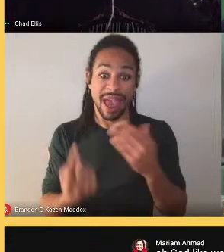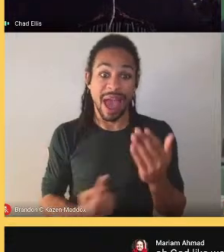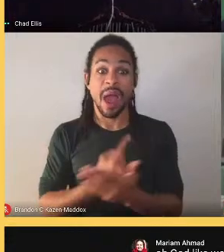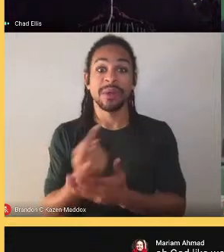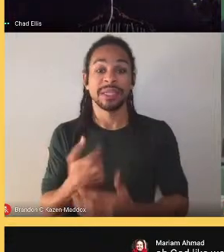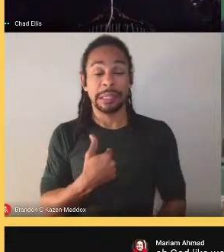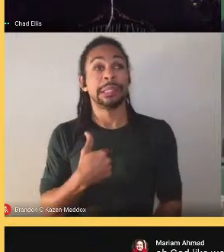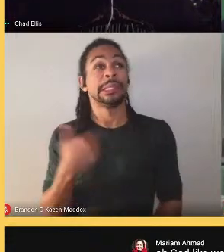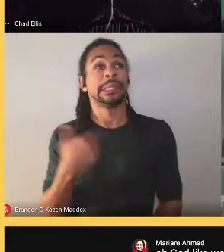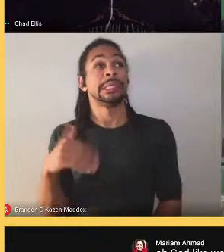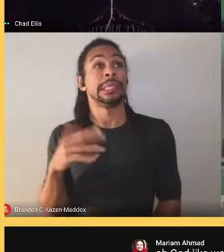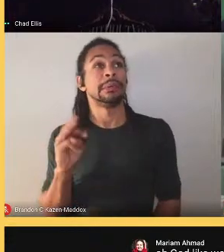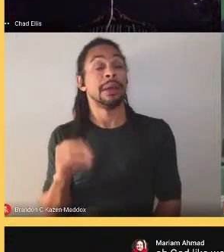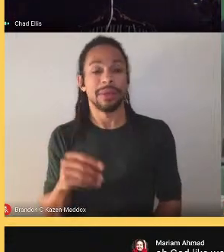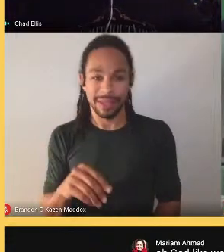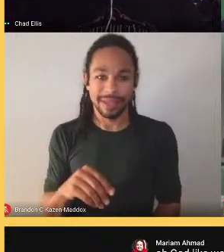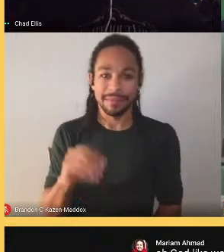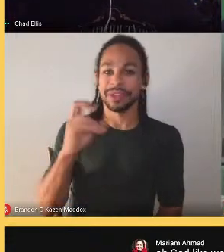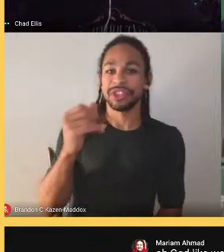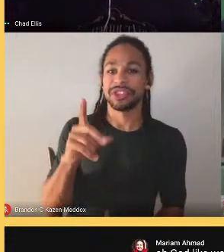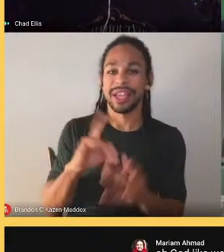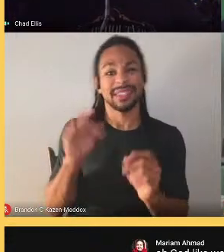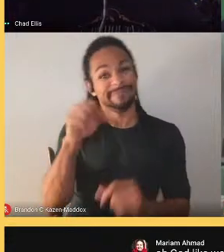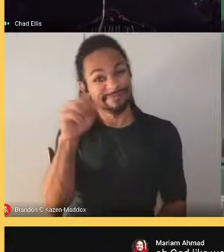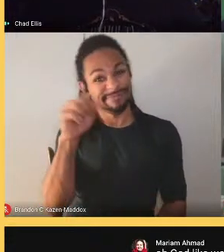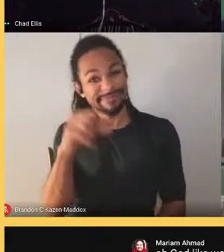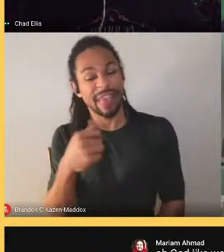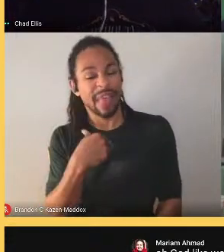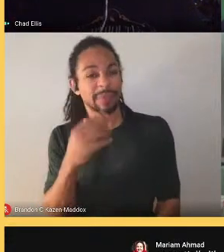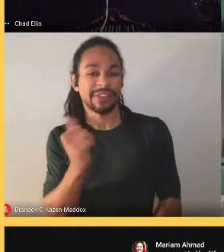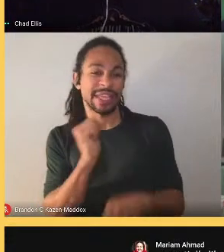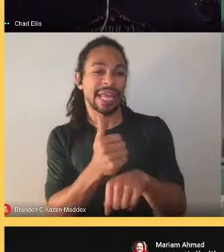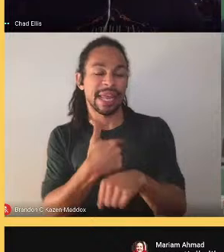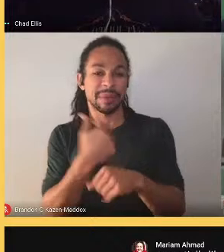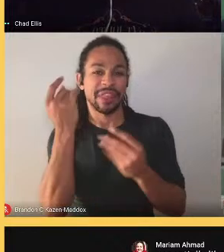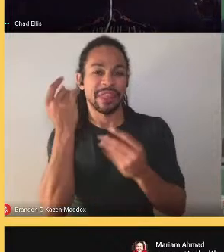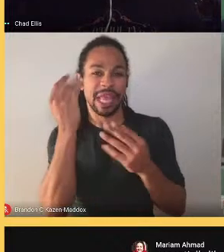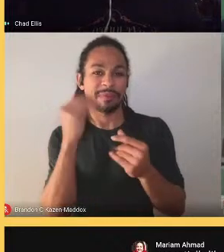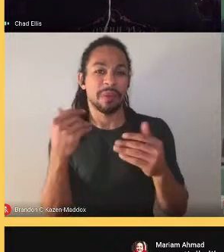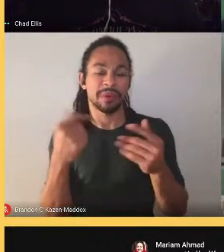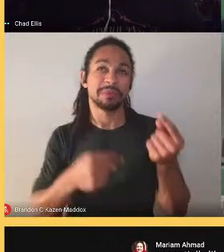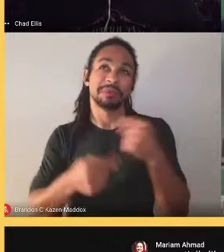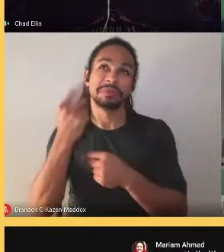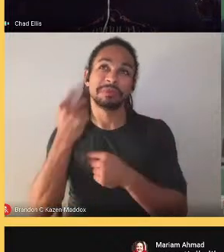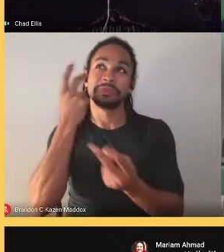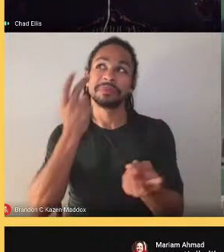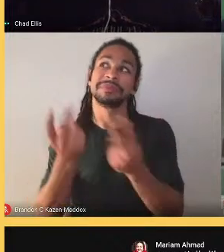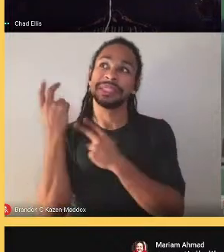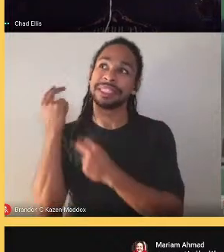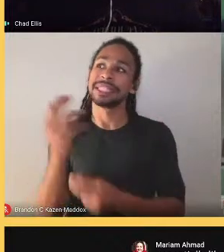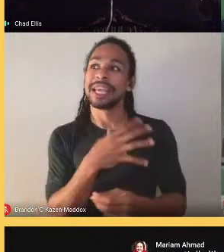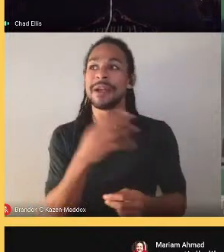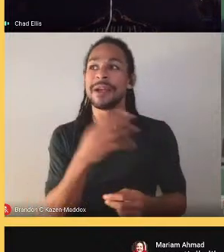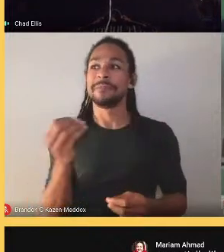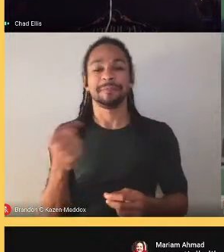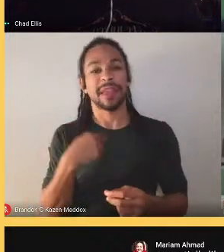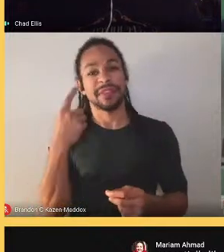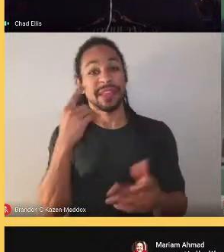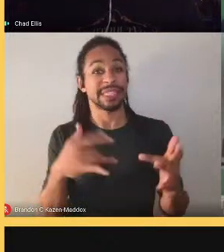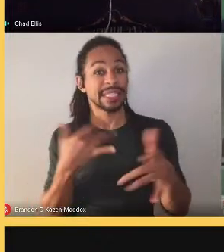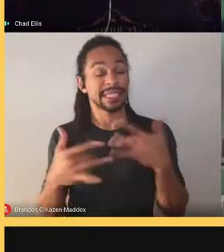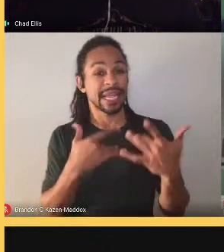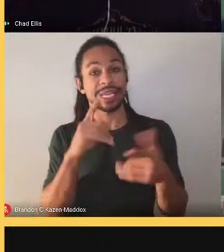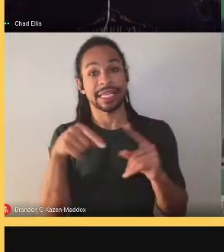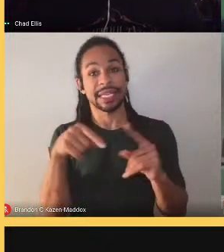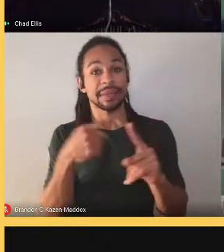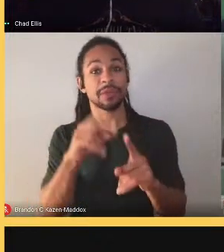back. And I think that's something that's so exciting about how role-playing games can evolve now that